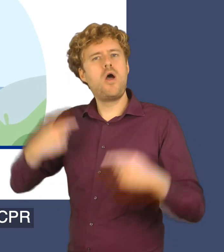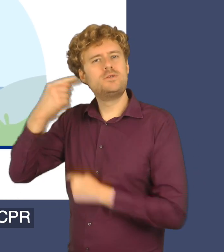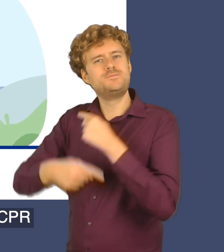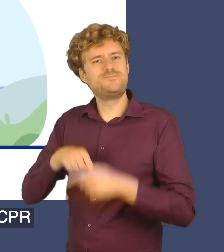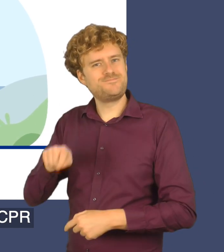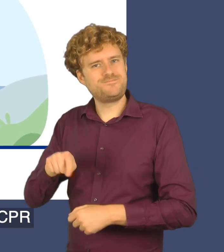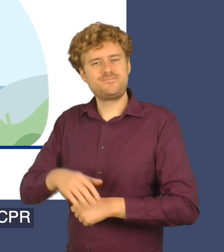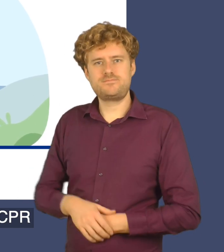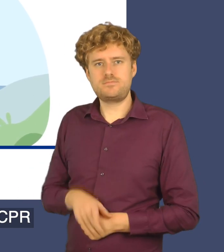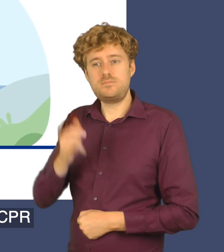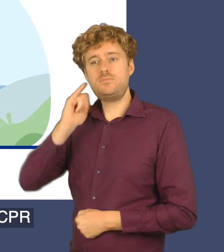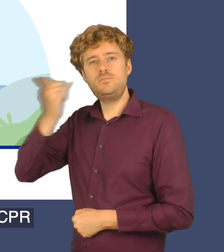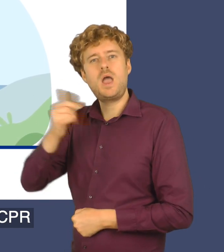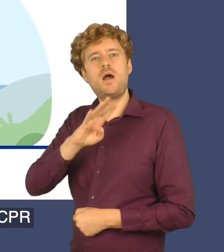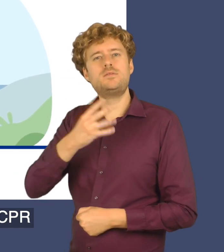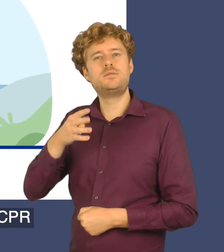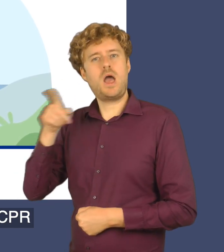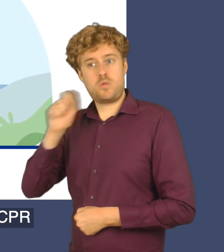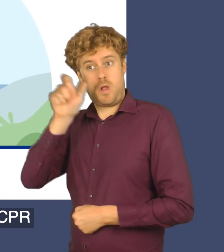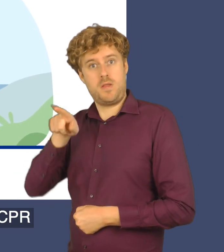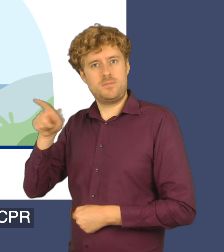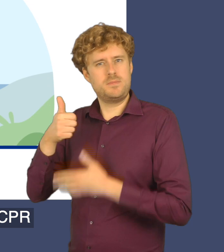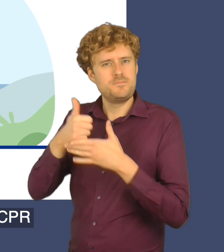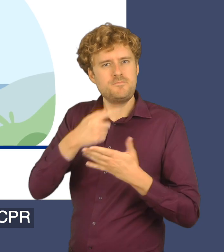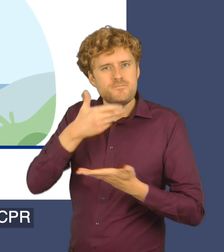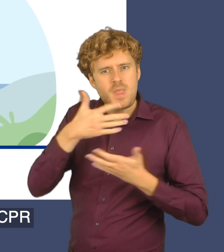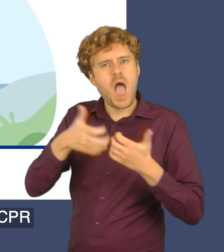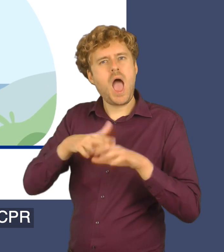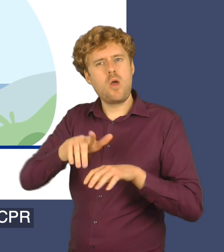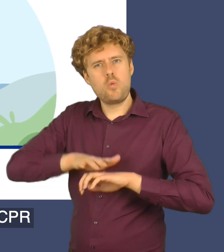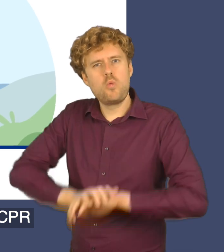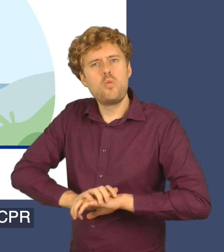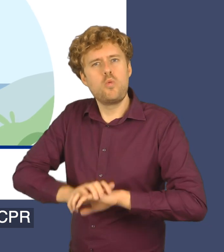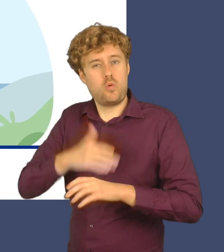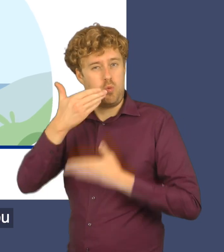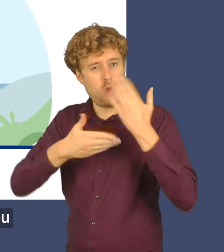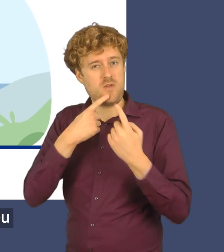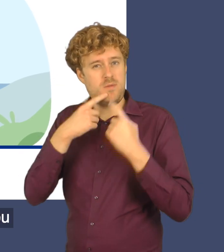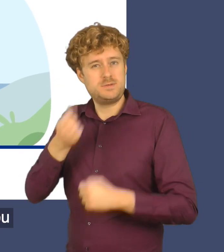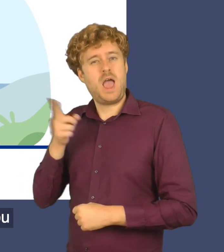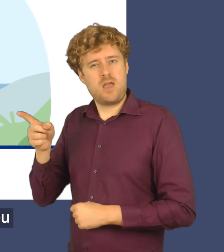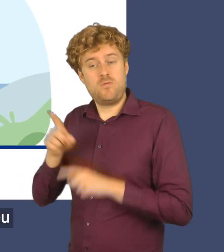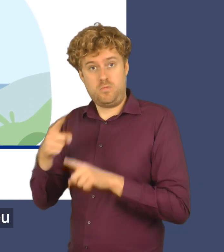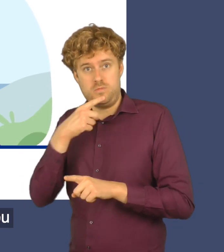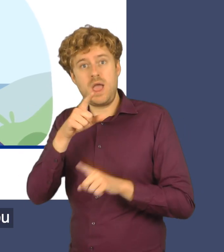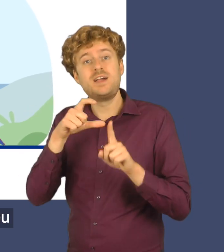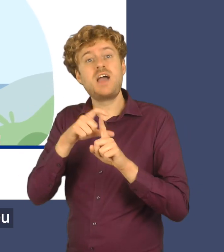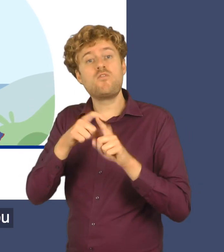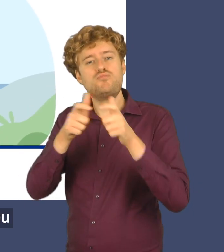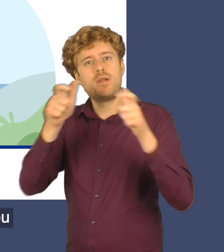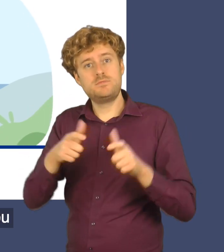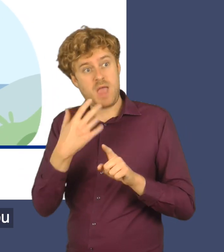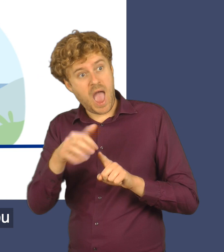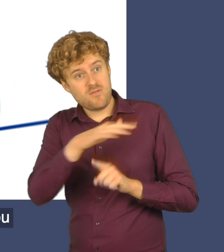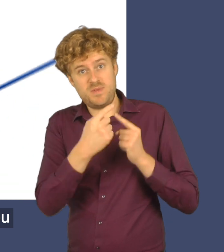handler will tell you how to perform CPR and tell you if there's a defibrillator nearby. If there is, ask someone to get